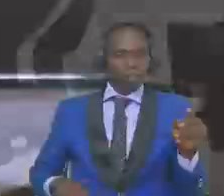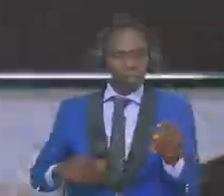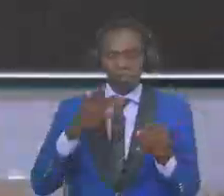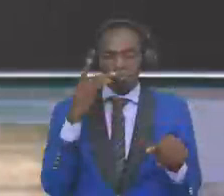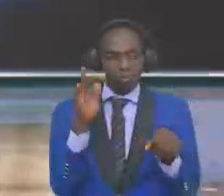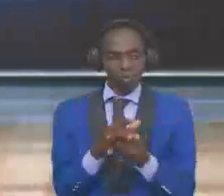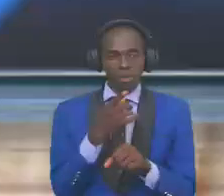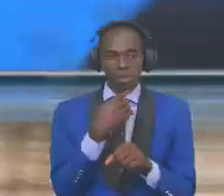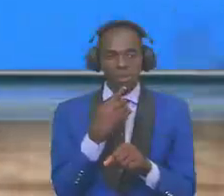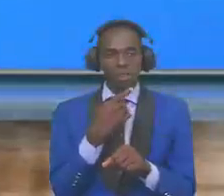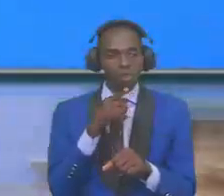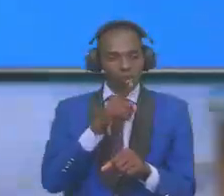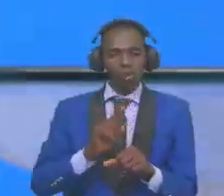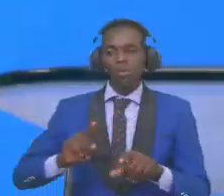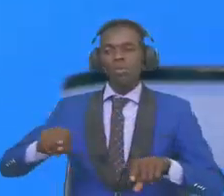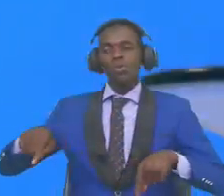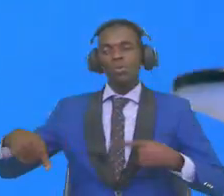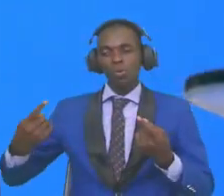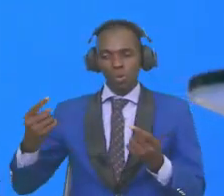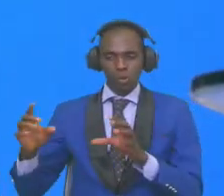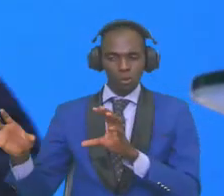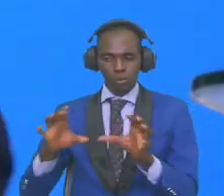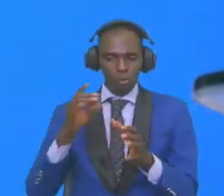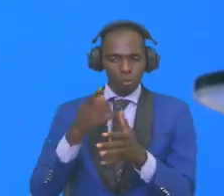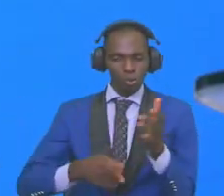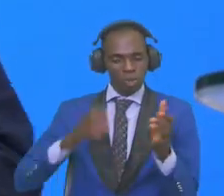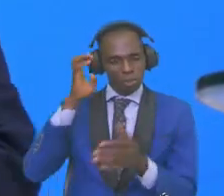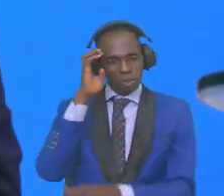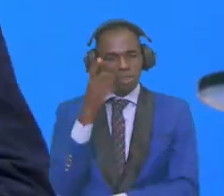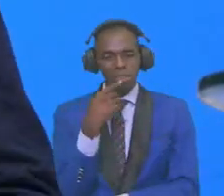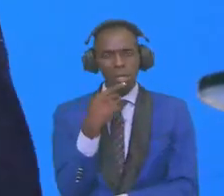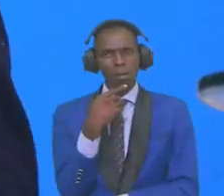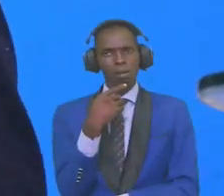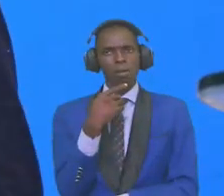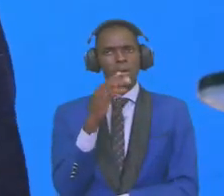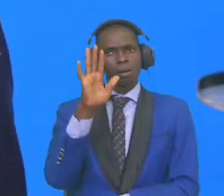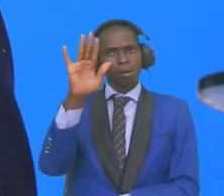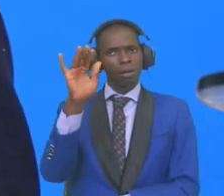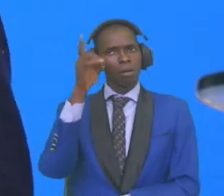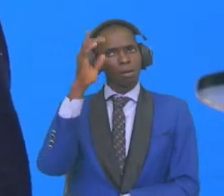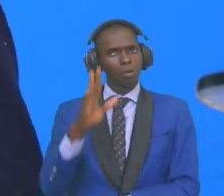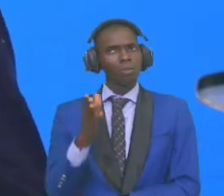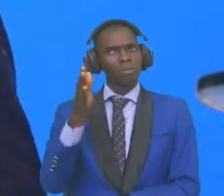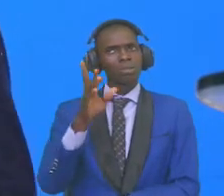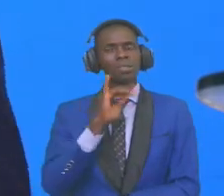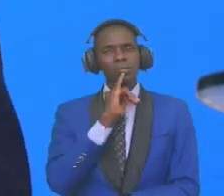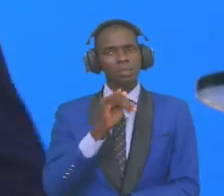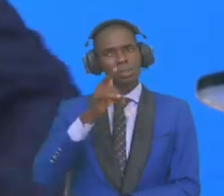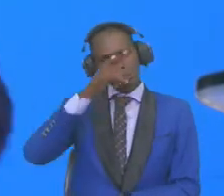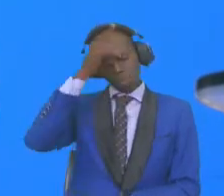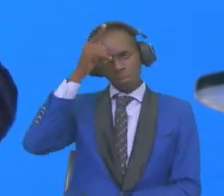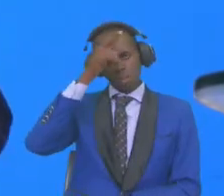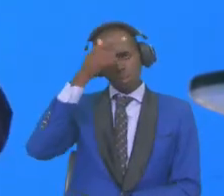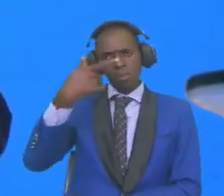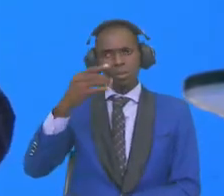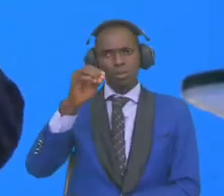go and get that thing done. Lord, I bought the Goliath on the way. Get it done.